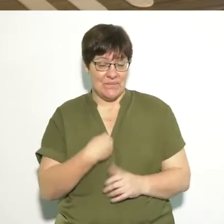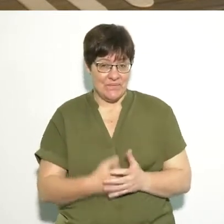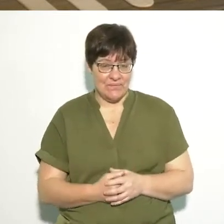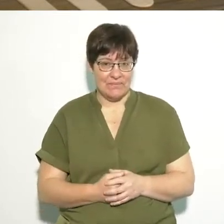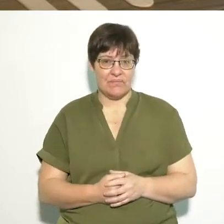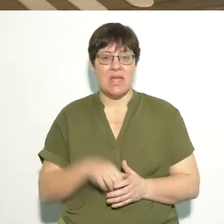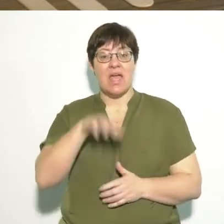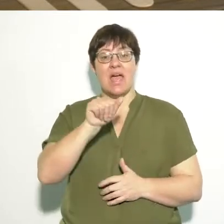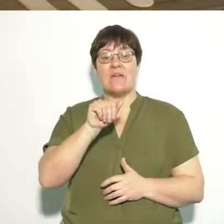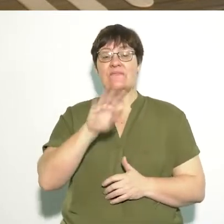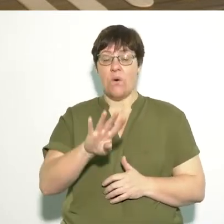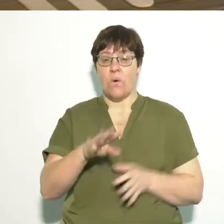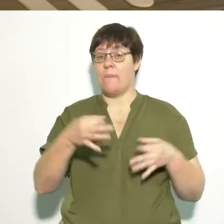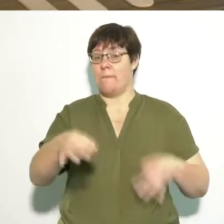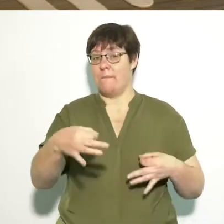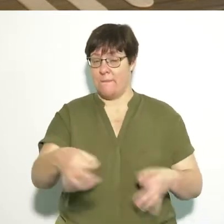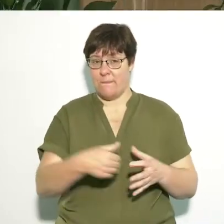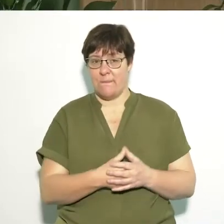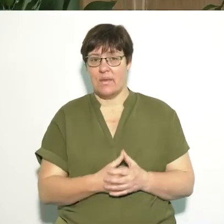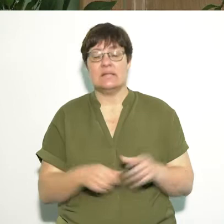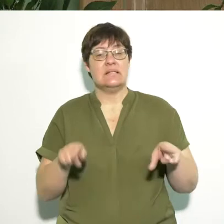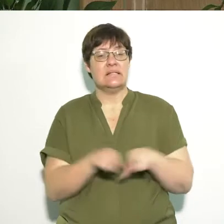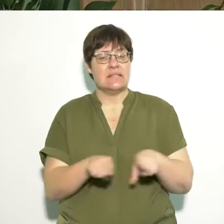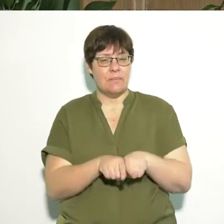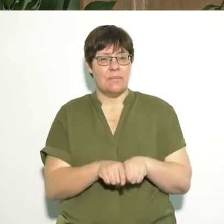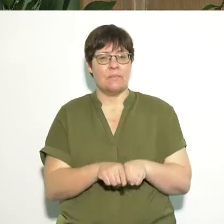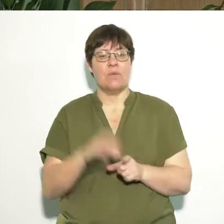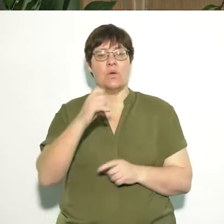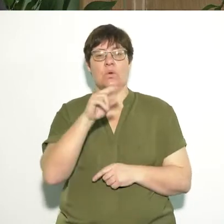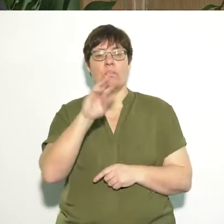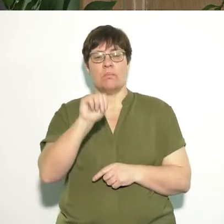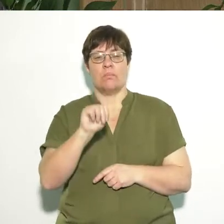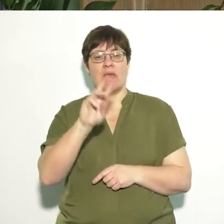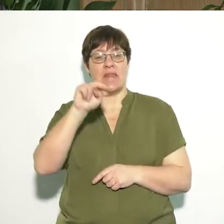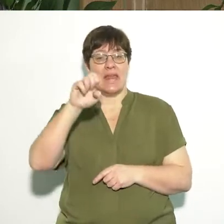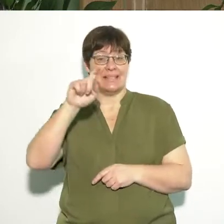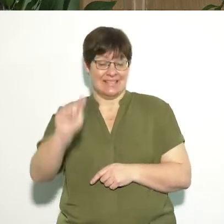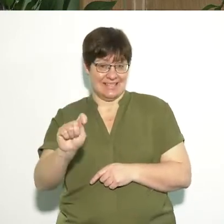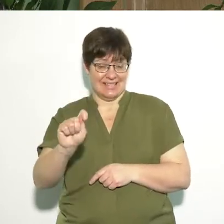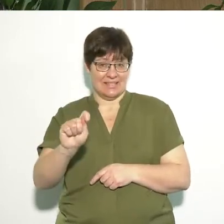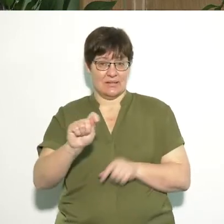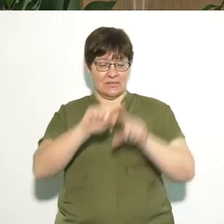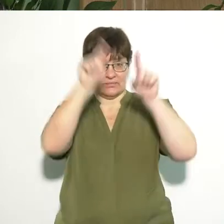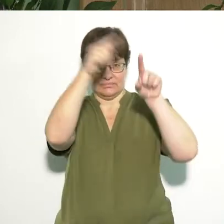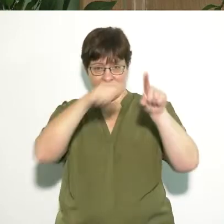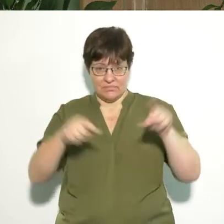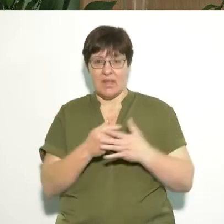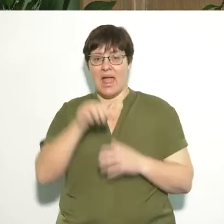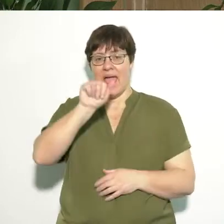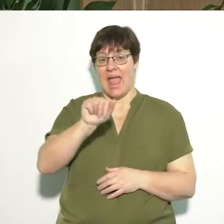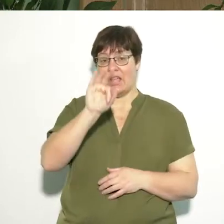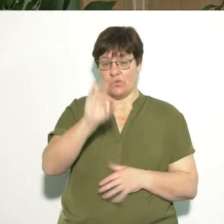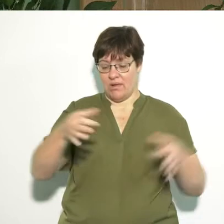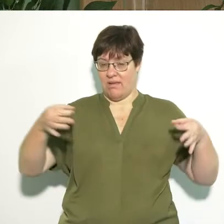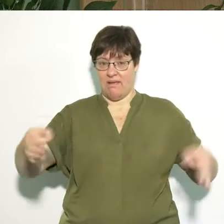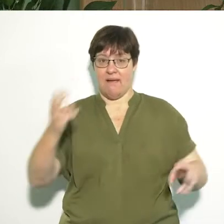ones, 2 A4 pieces of paper, as well as a cube net and an